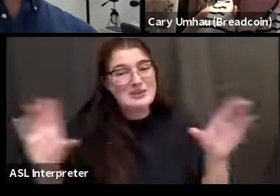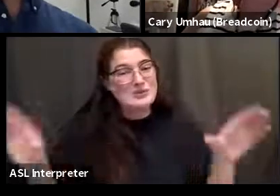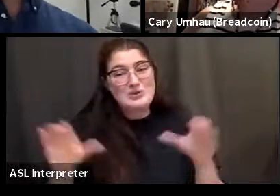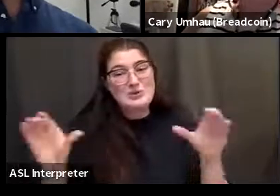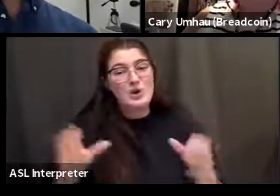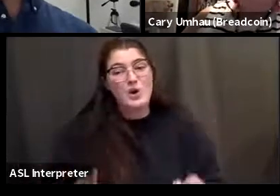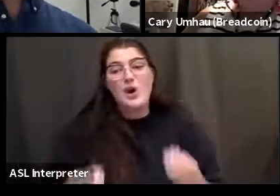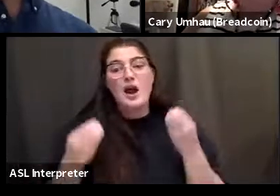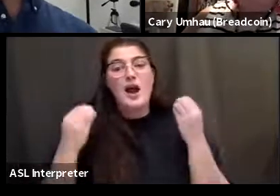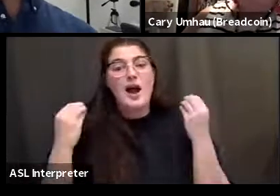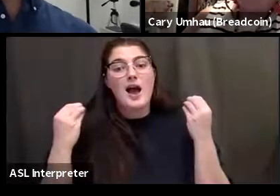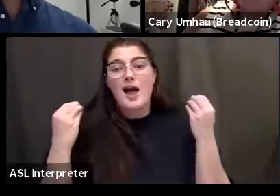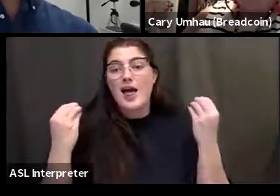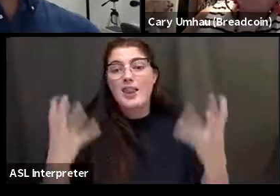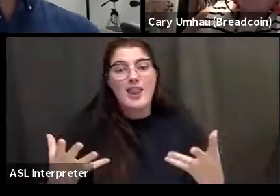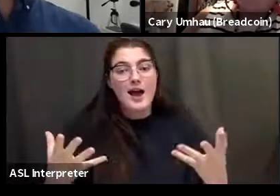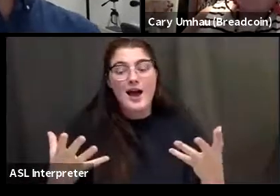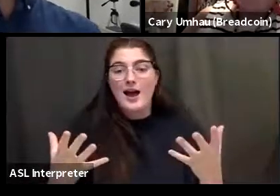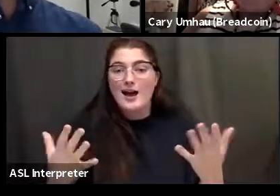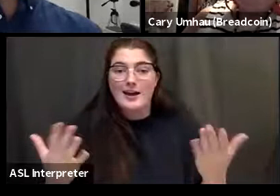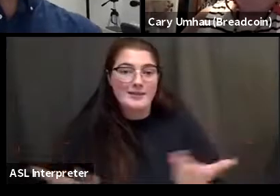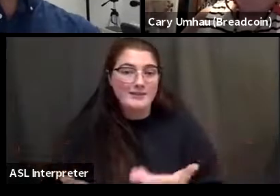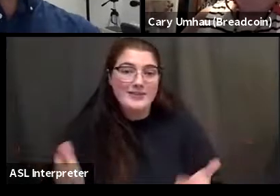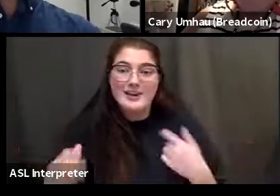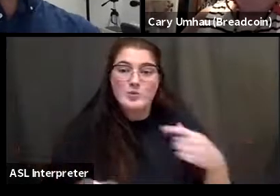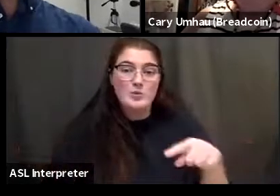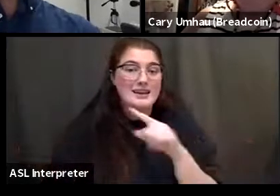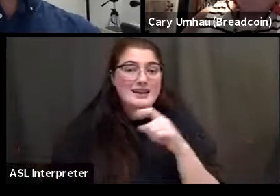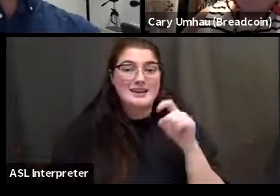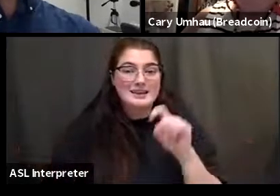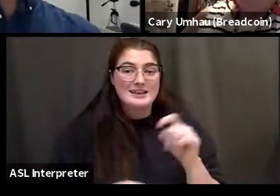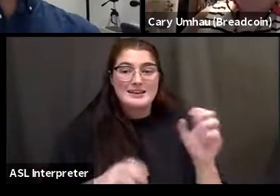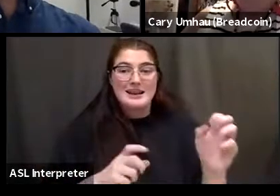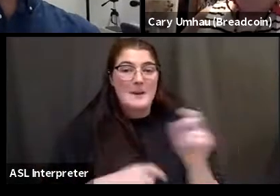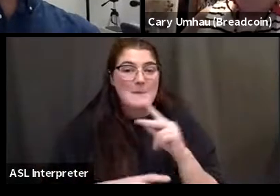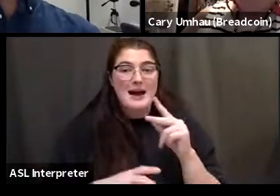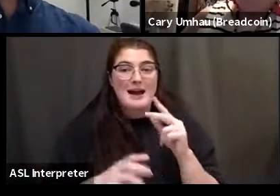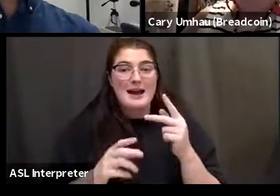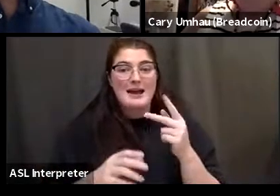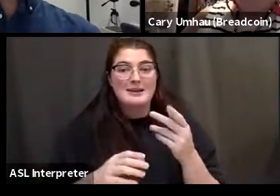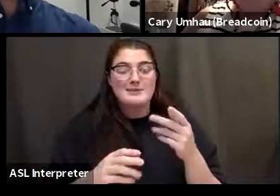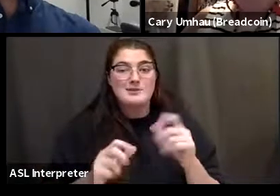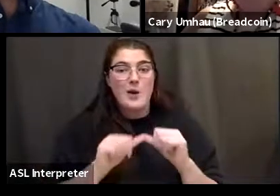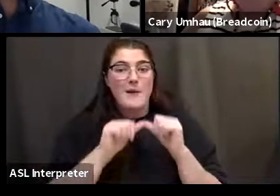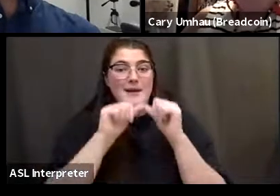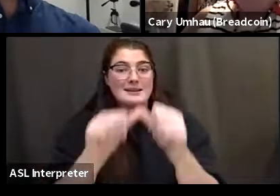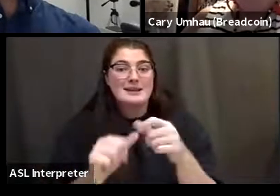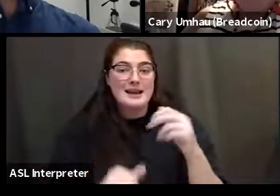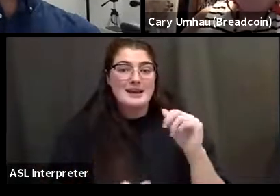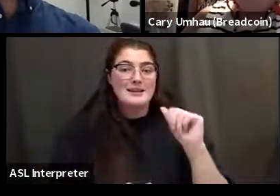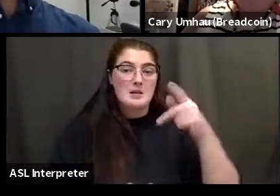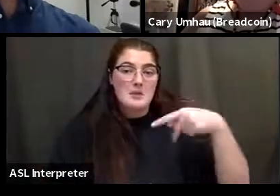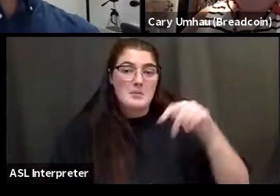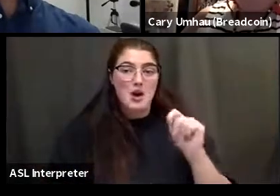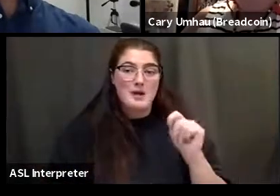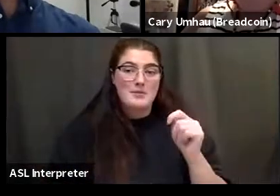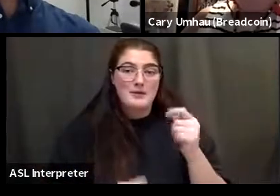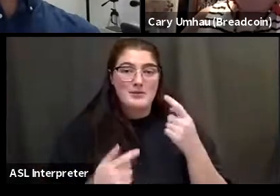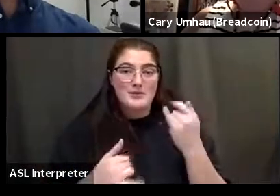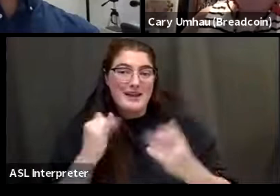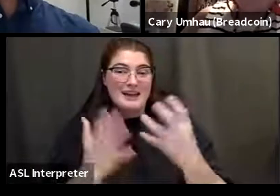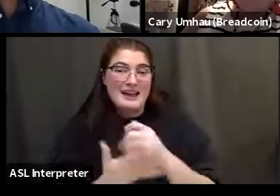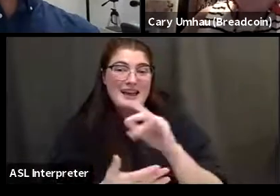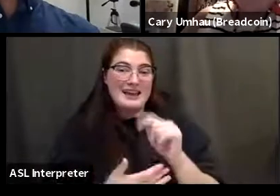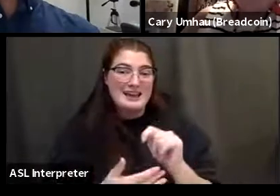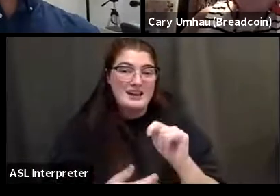of our ladies. We need to get back to maintaining the apartments once they get them. We need to do that financial